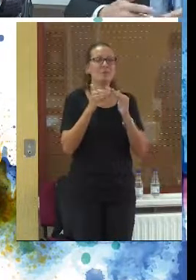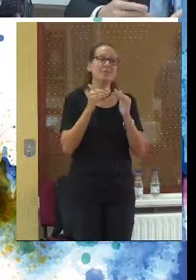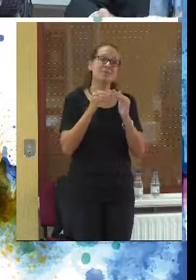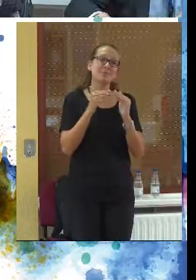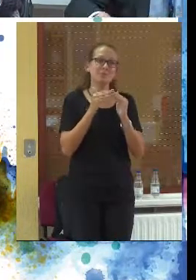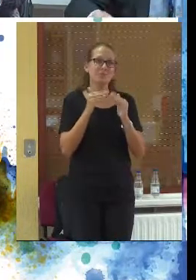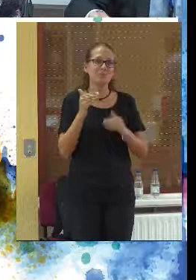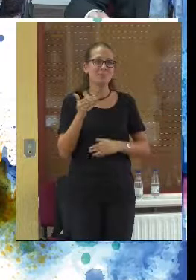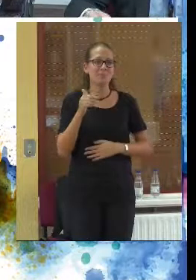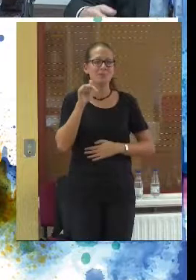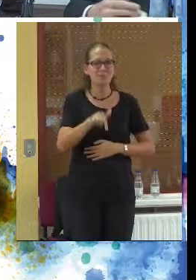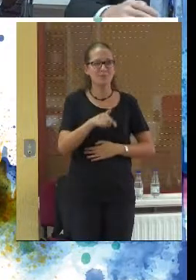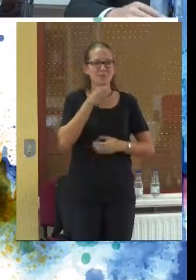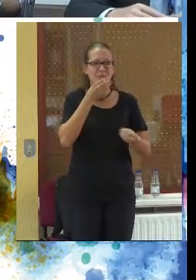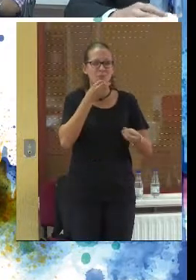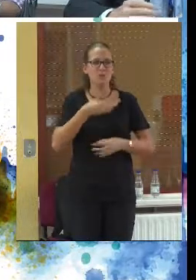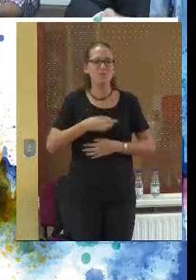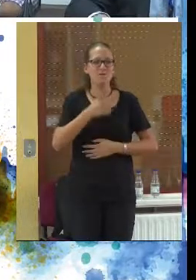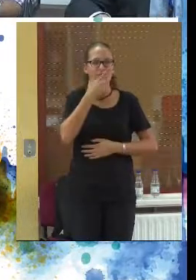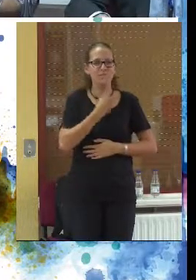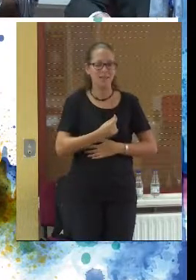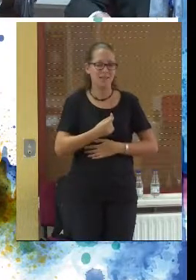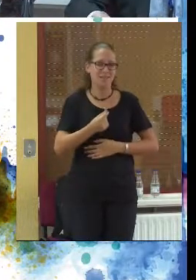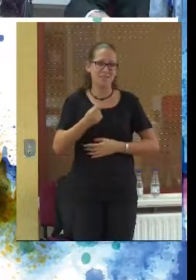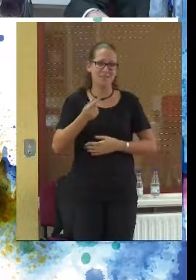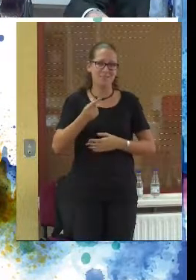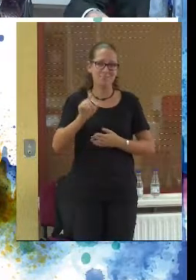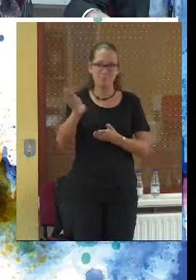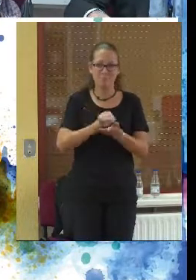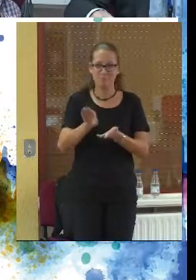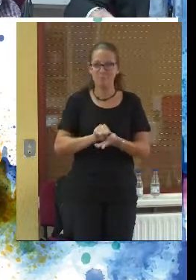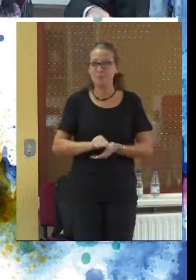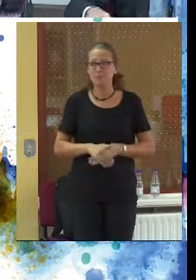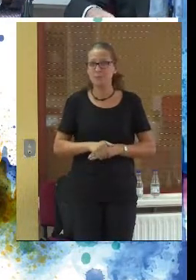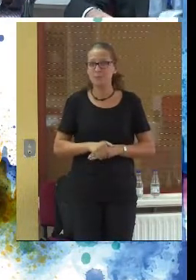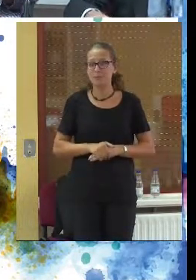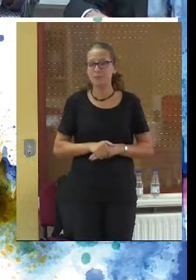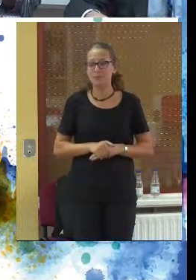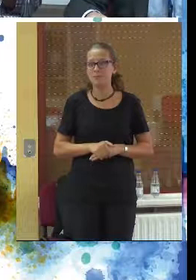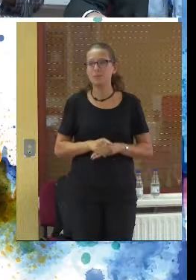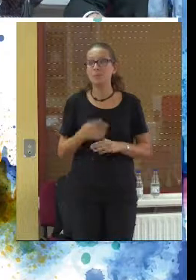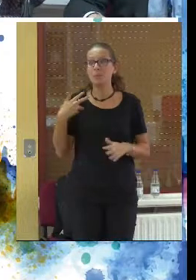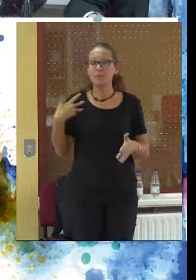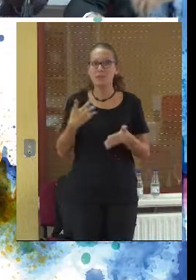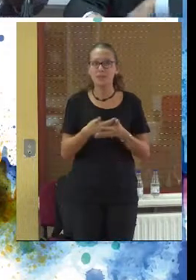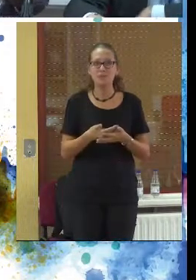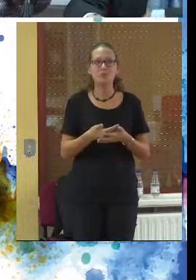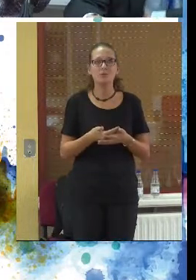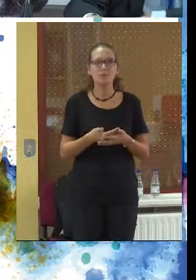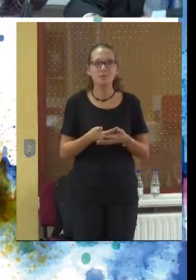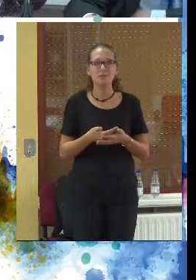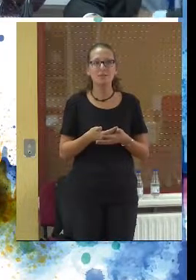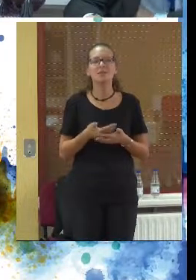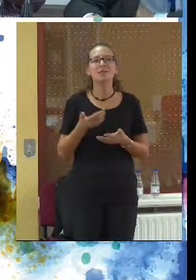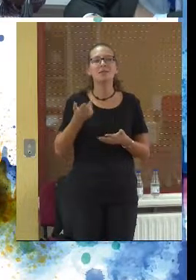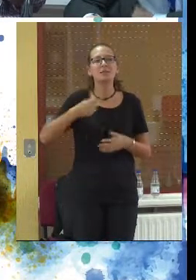and that having that information generated easily. But if you'll notice